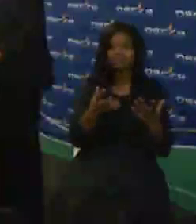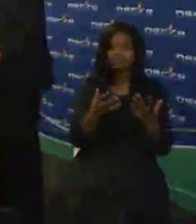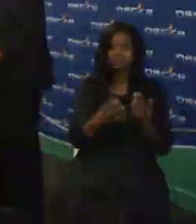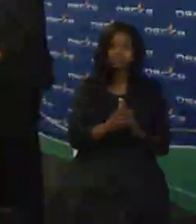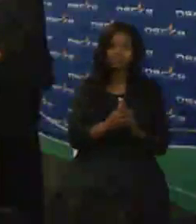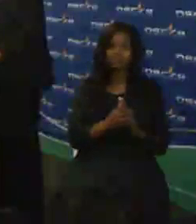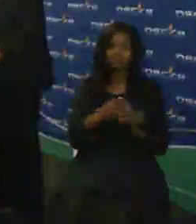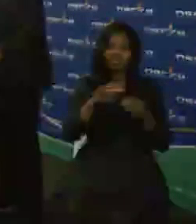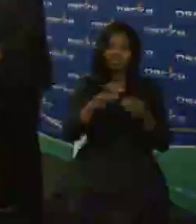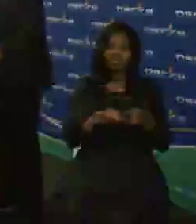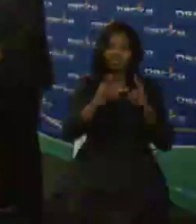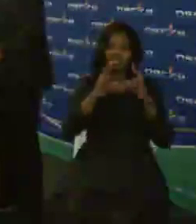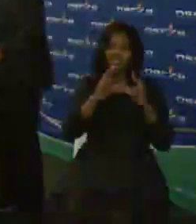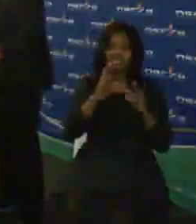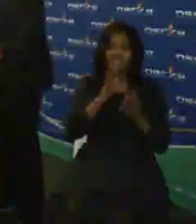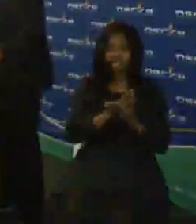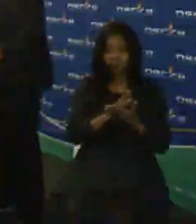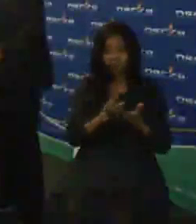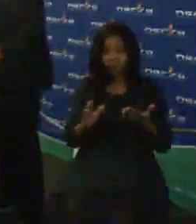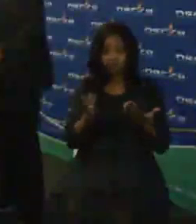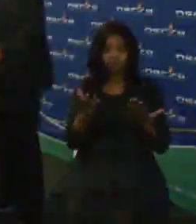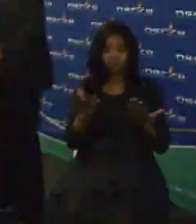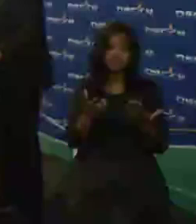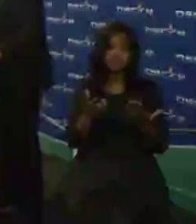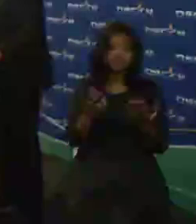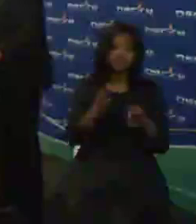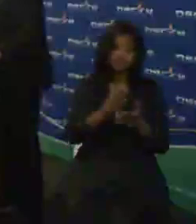the risk apportionment,